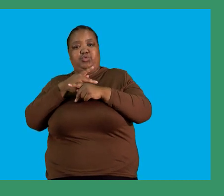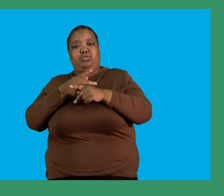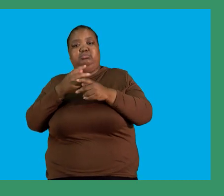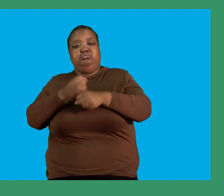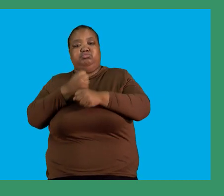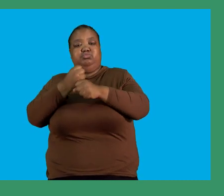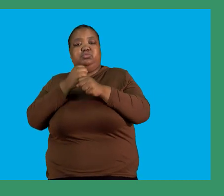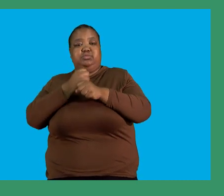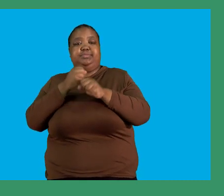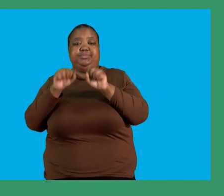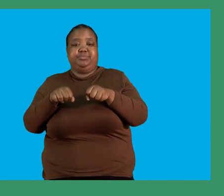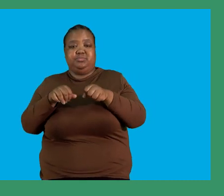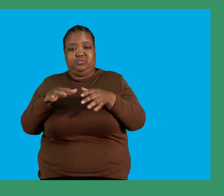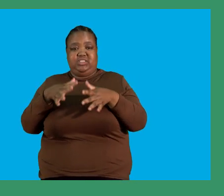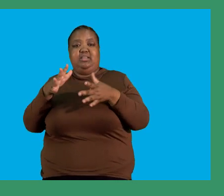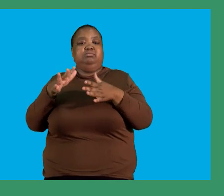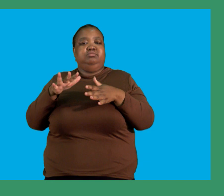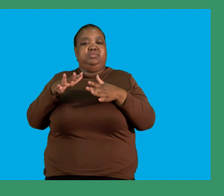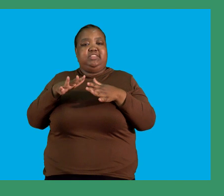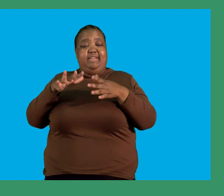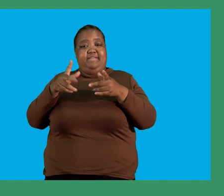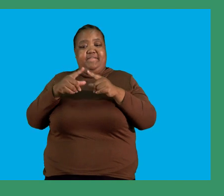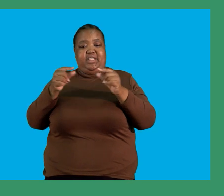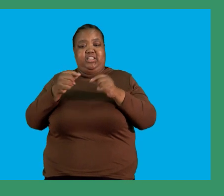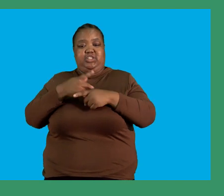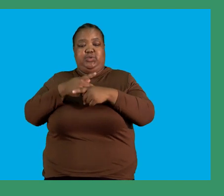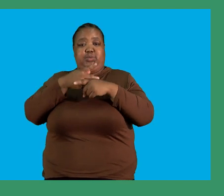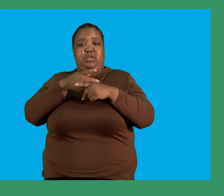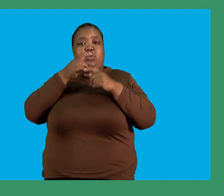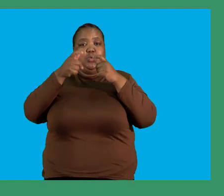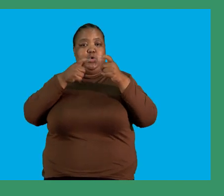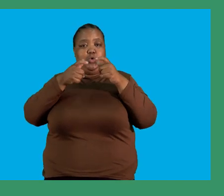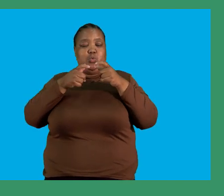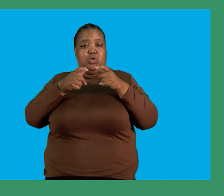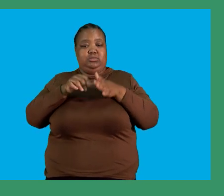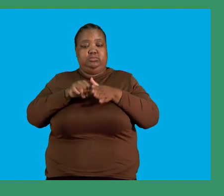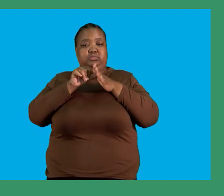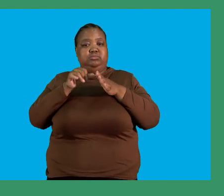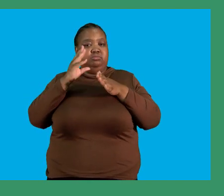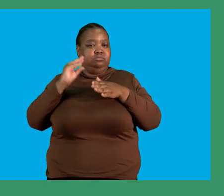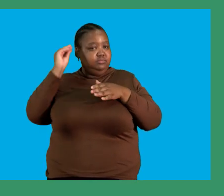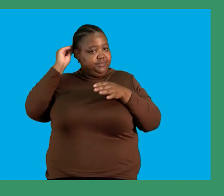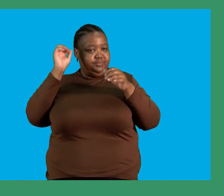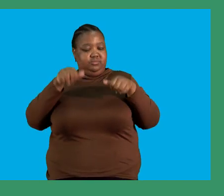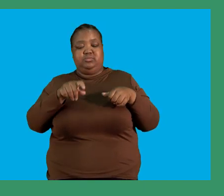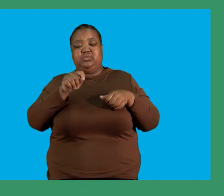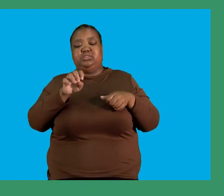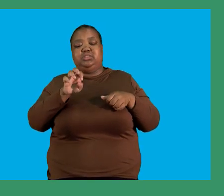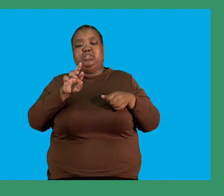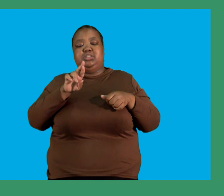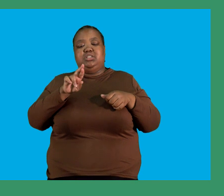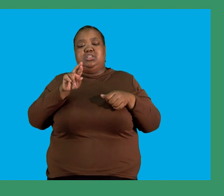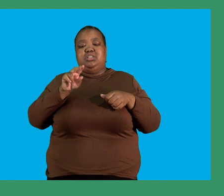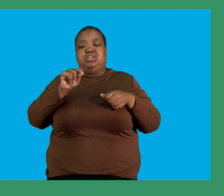products. Again, look at the keywords that will help you to identify from the scenario. We then have